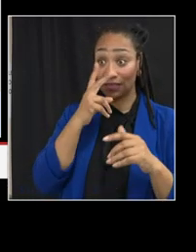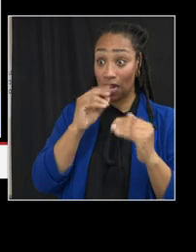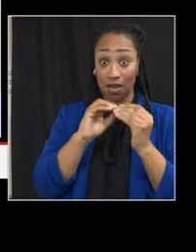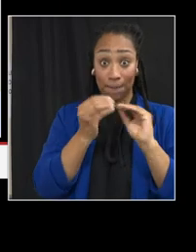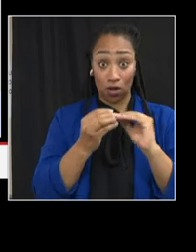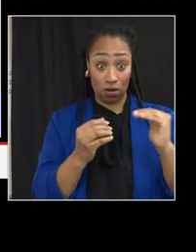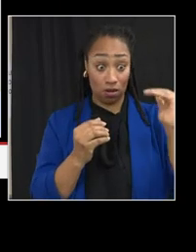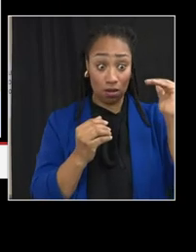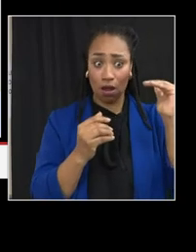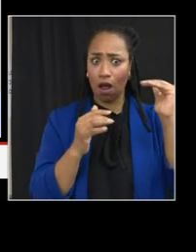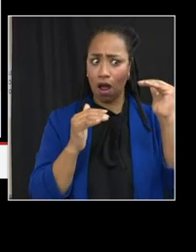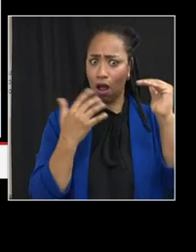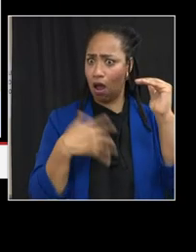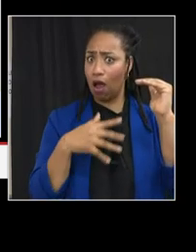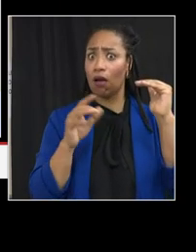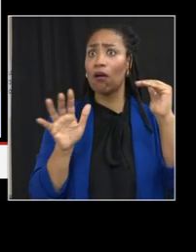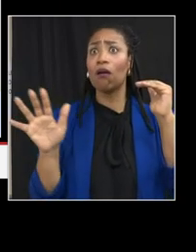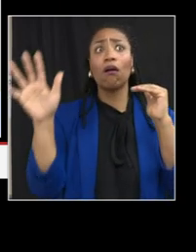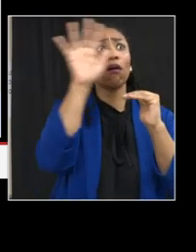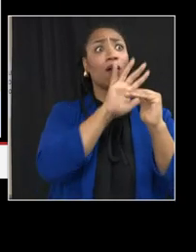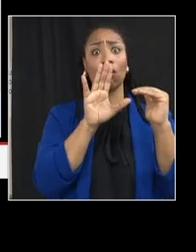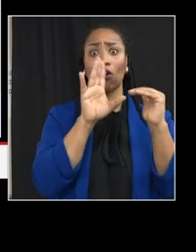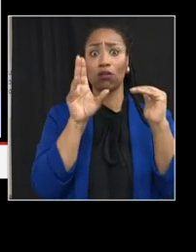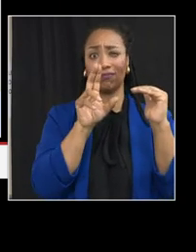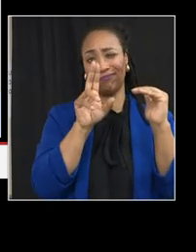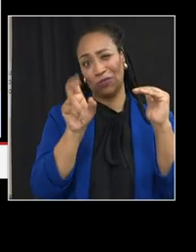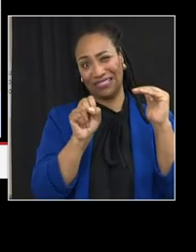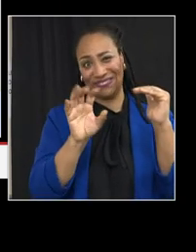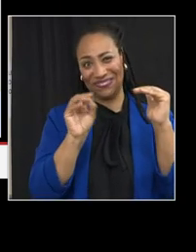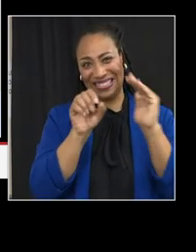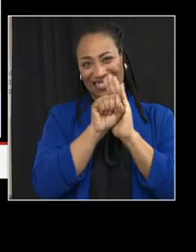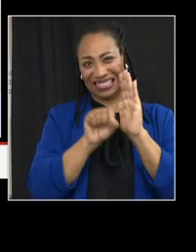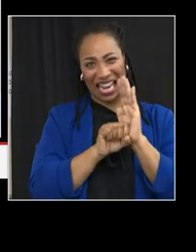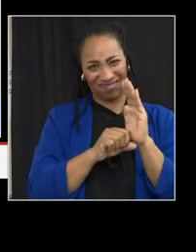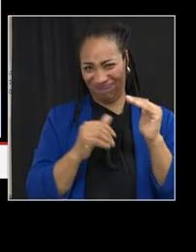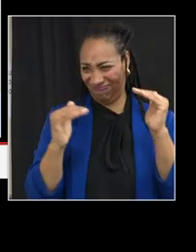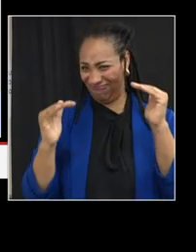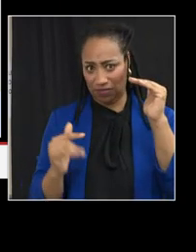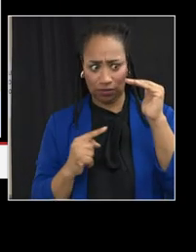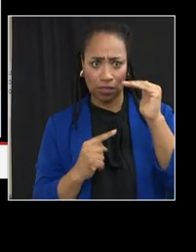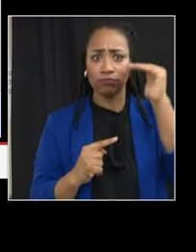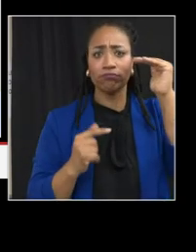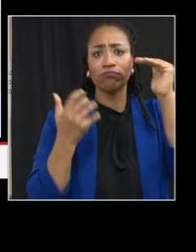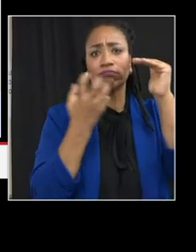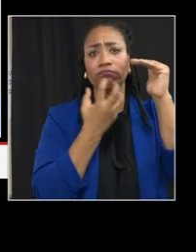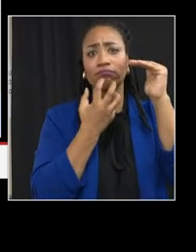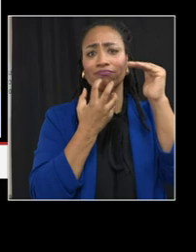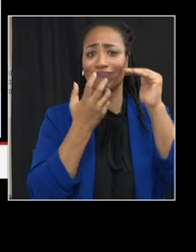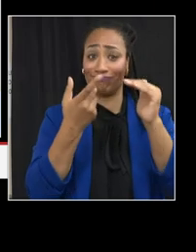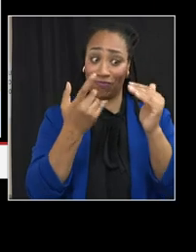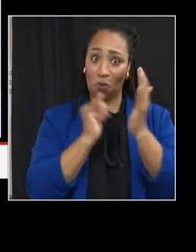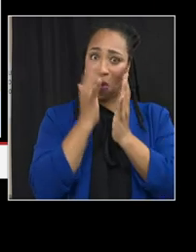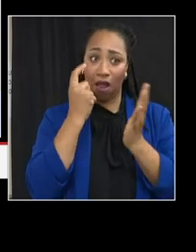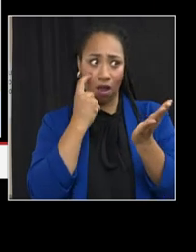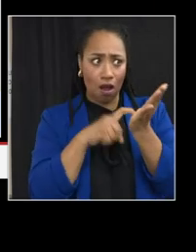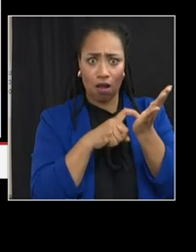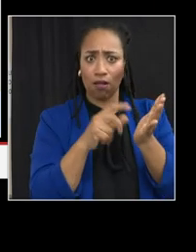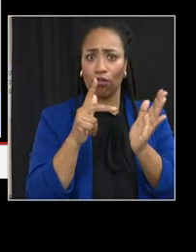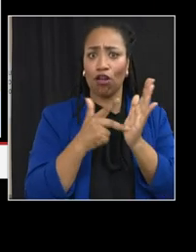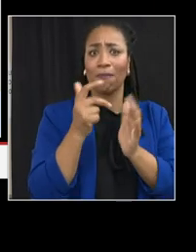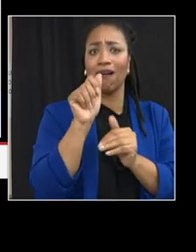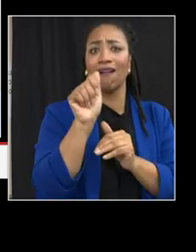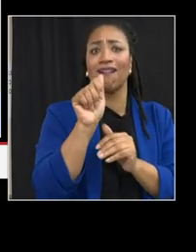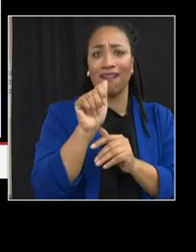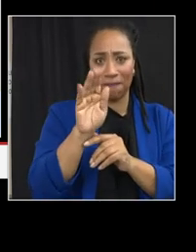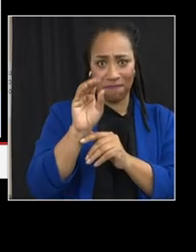invest with us. So that's something that a lot of our peer jurisdictions just can't say. We balanced our